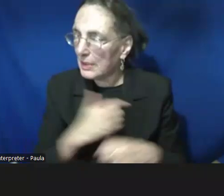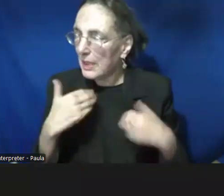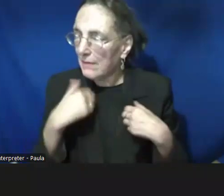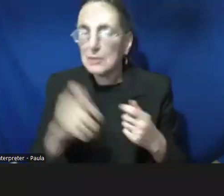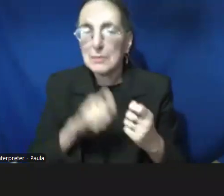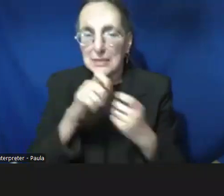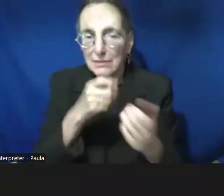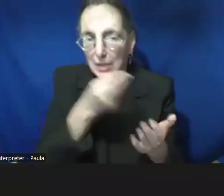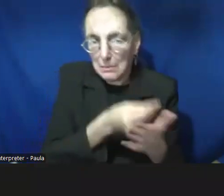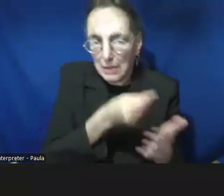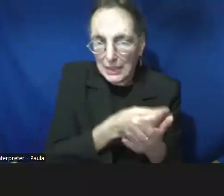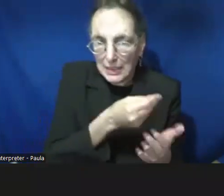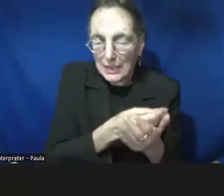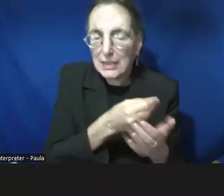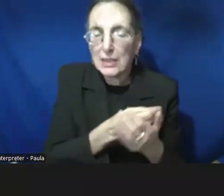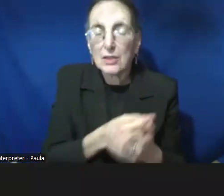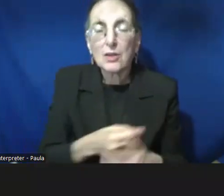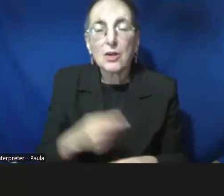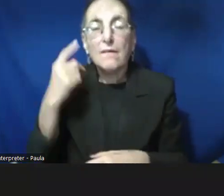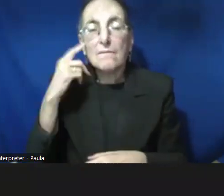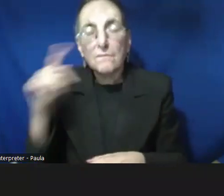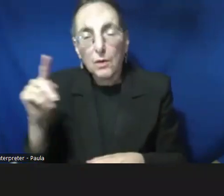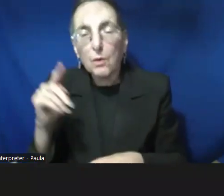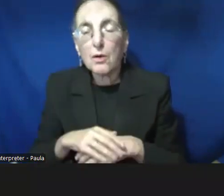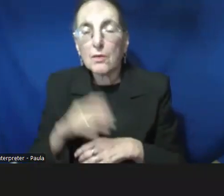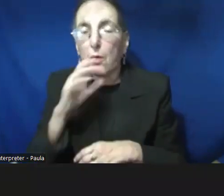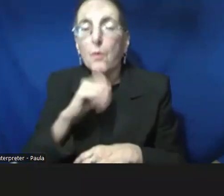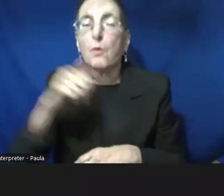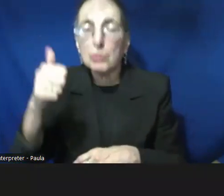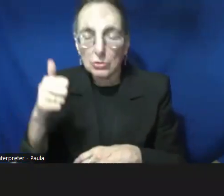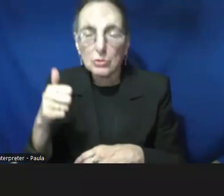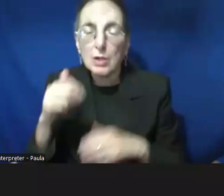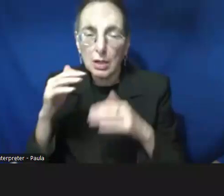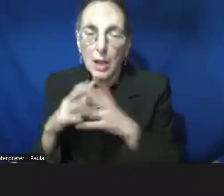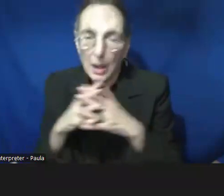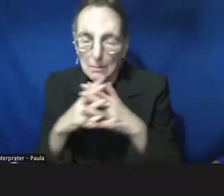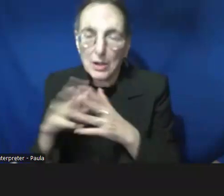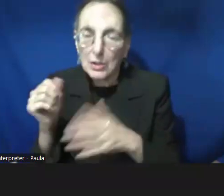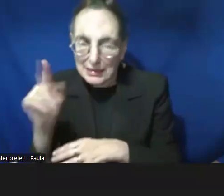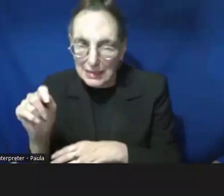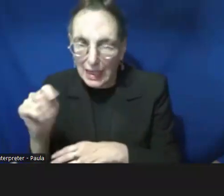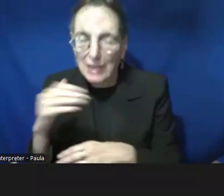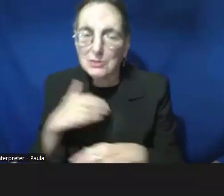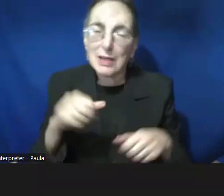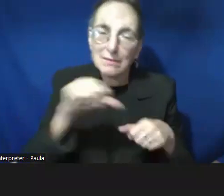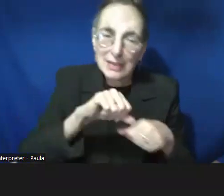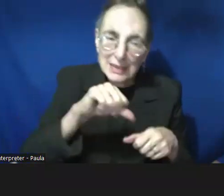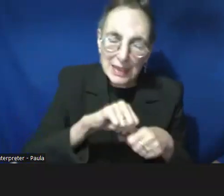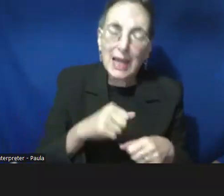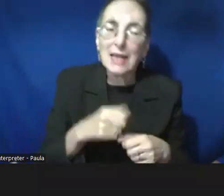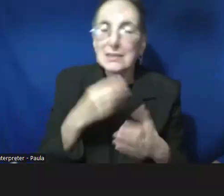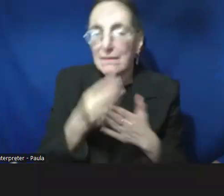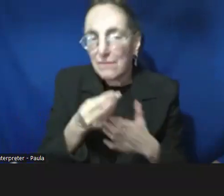funds through the Older Americans Act for caregivers. So we have gap filling funds, we have flexible community service funds, we